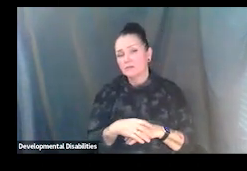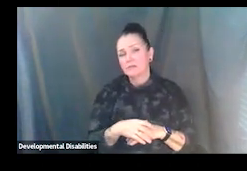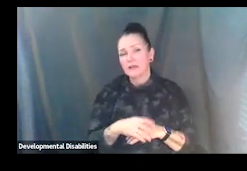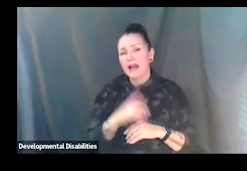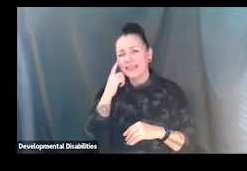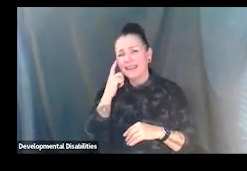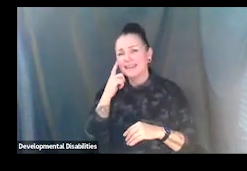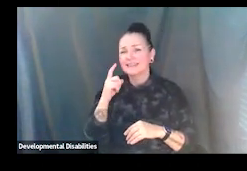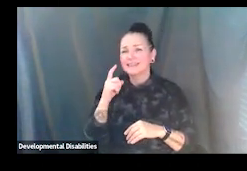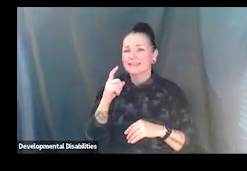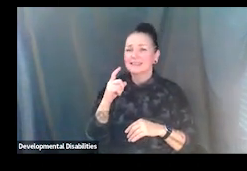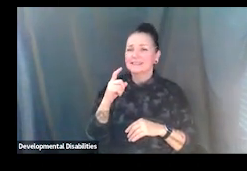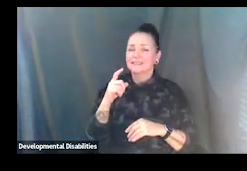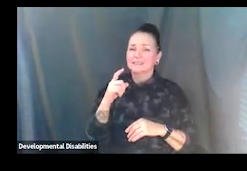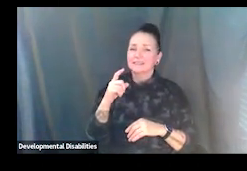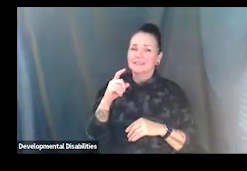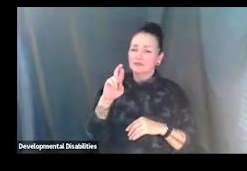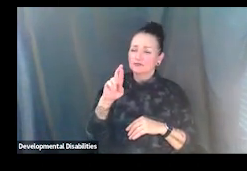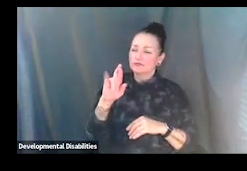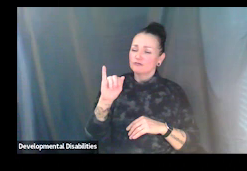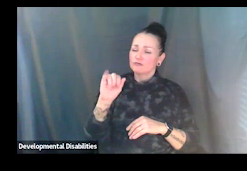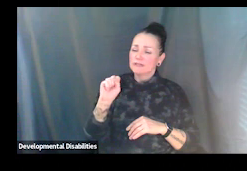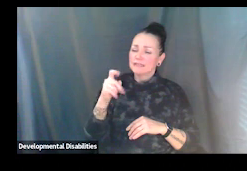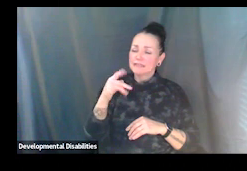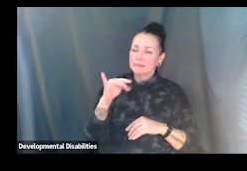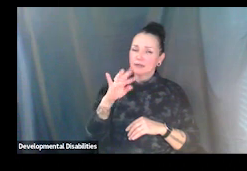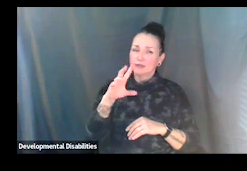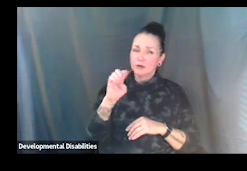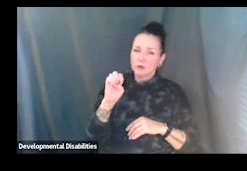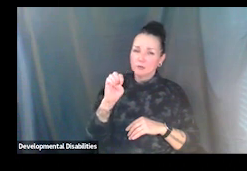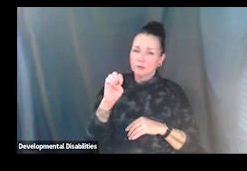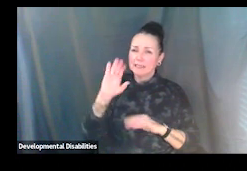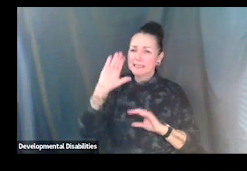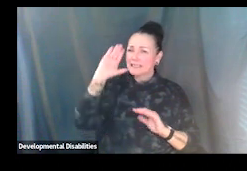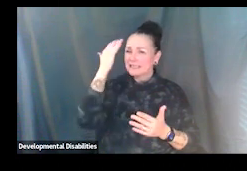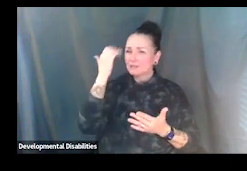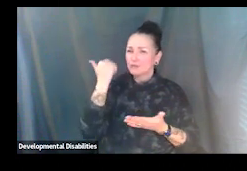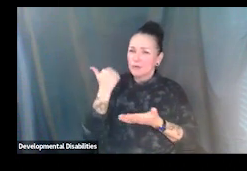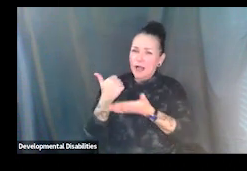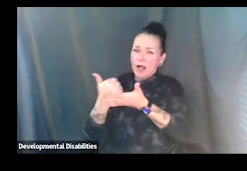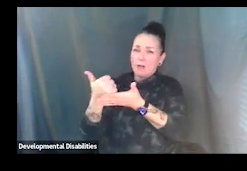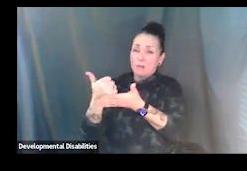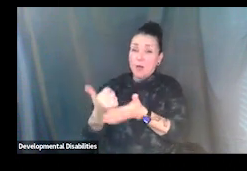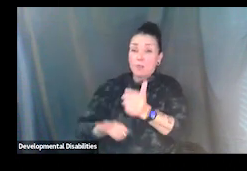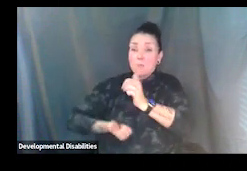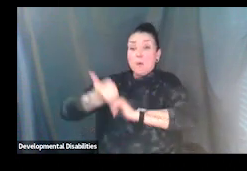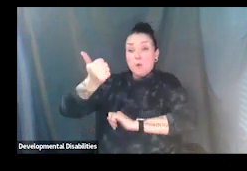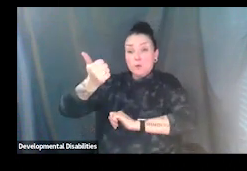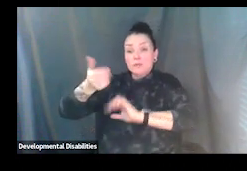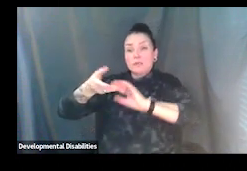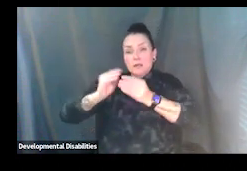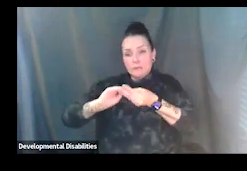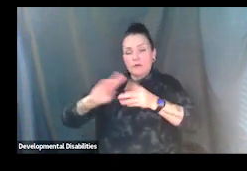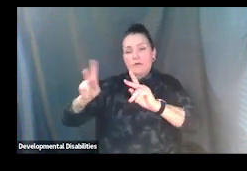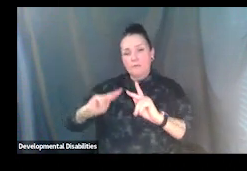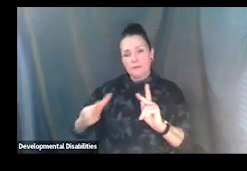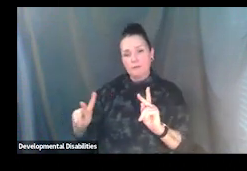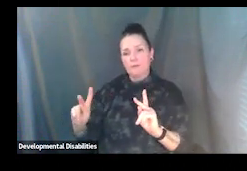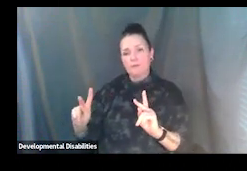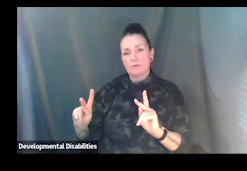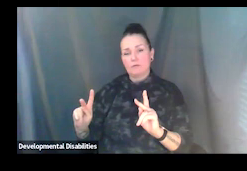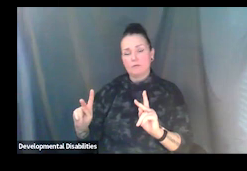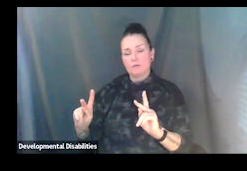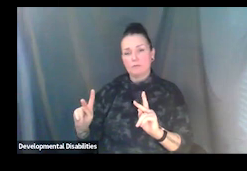people overall. And so if we're just looking at group averages, it comes out as being equal, but I wonder if the curves themselves are a bit different. But